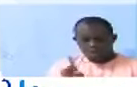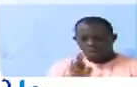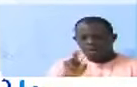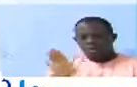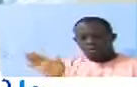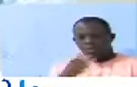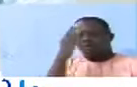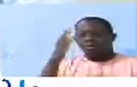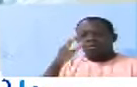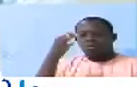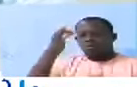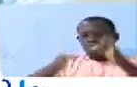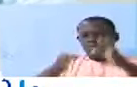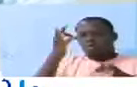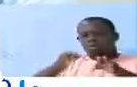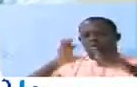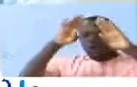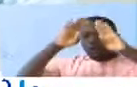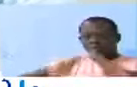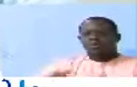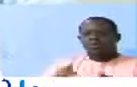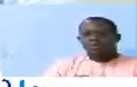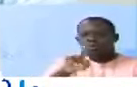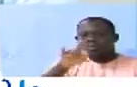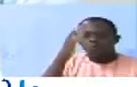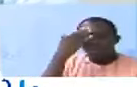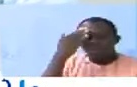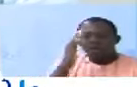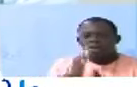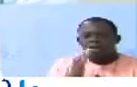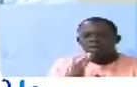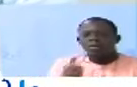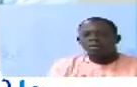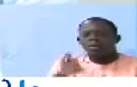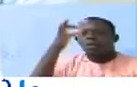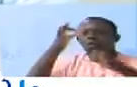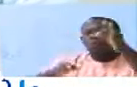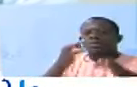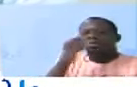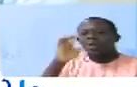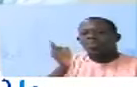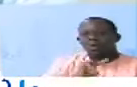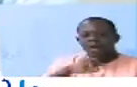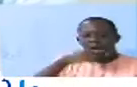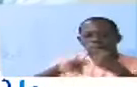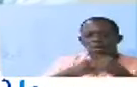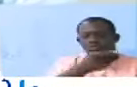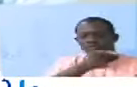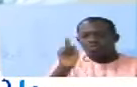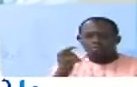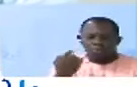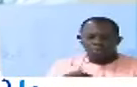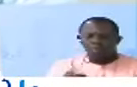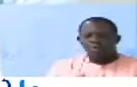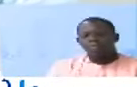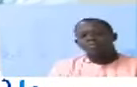Do you know what you were charged with? Yalla ne tumir jumal mun tumir sifa jumal le kan